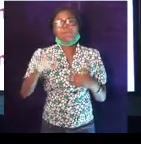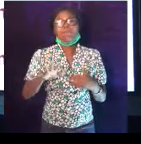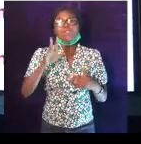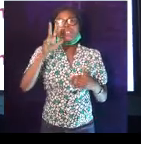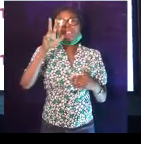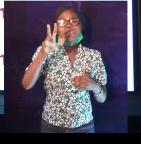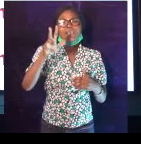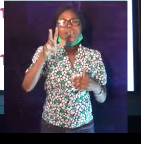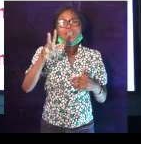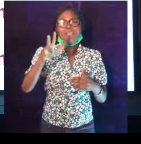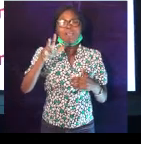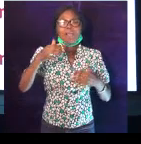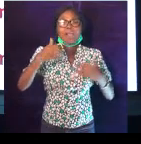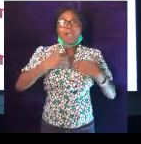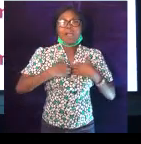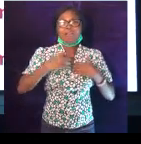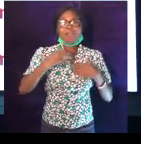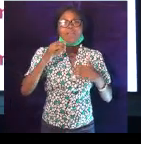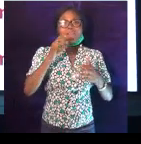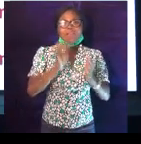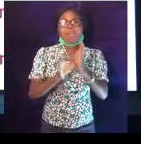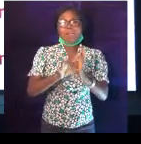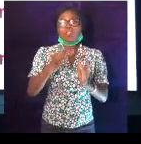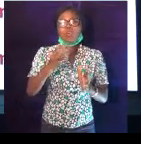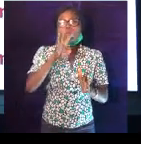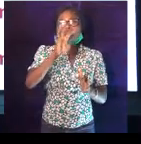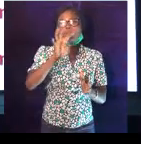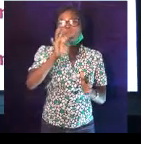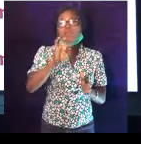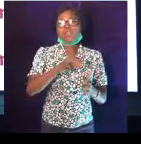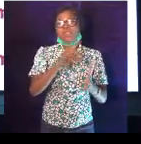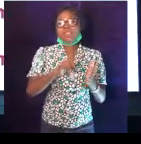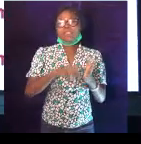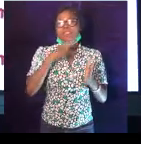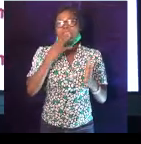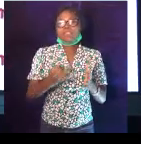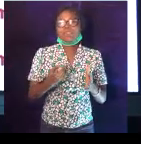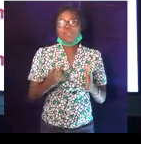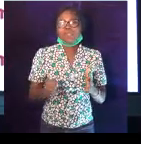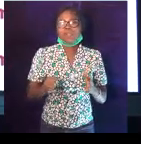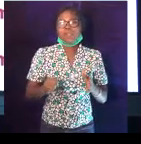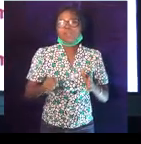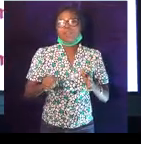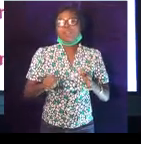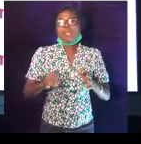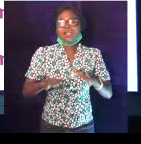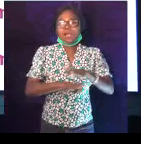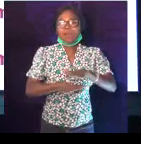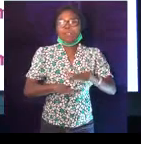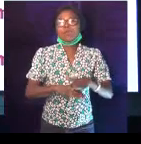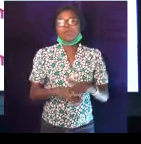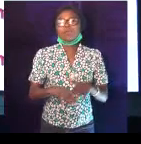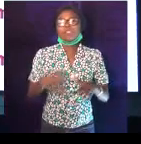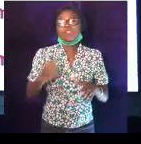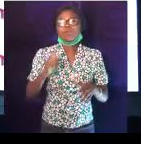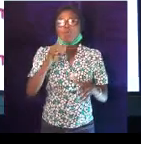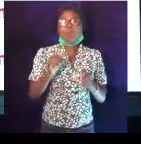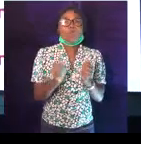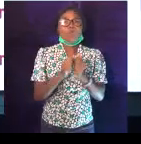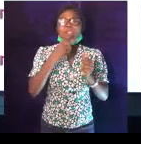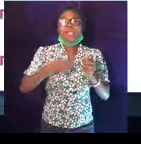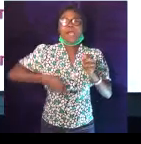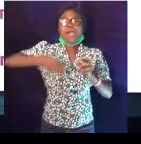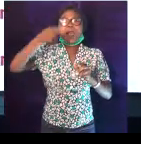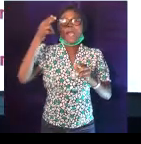35. 3 has a count of 40. So these have the respective counts that are below them. The one with the highest